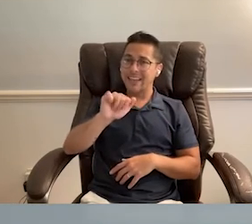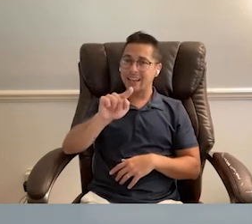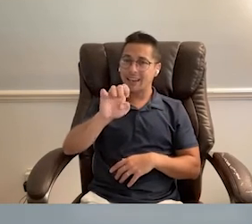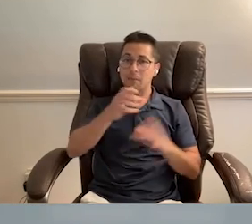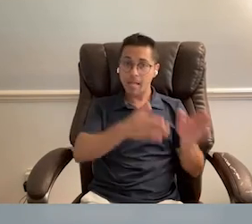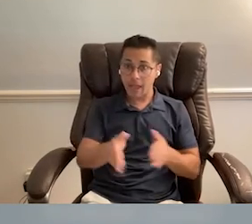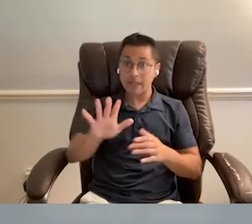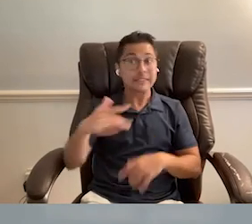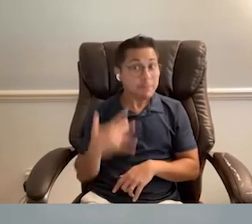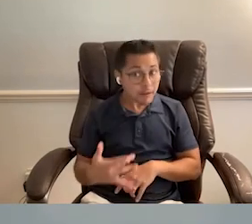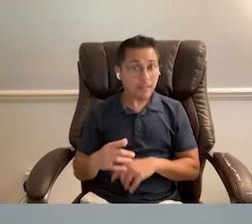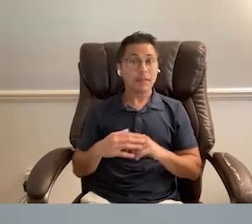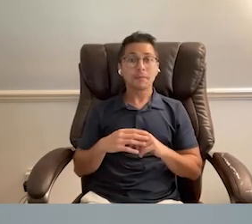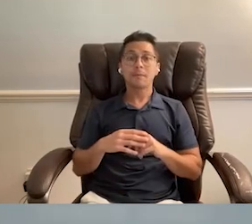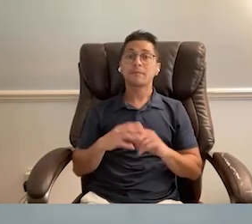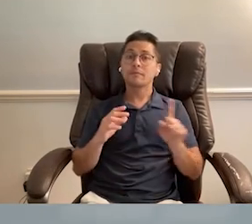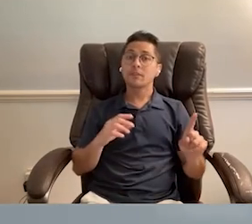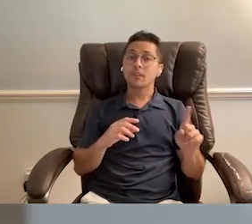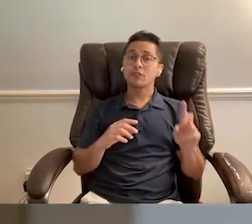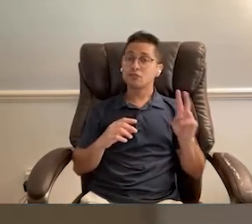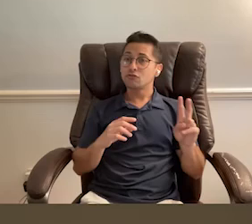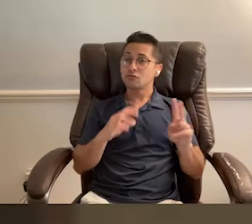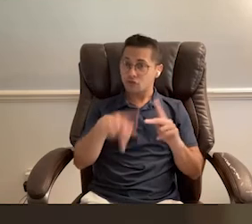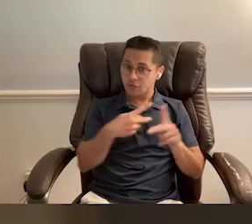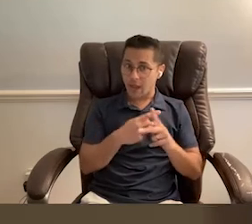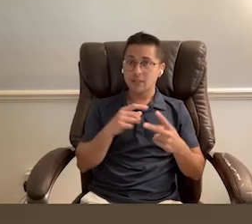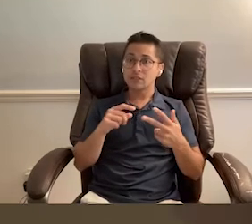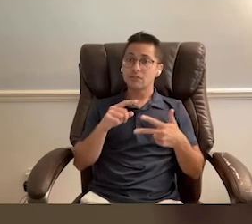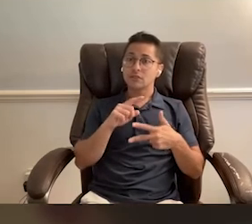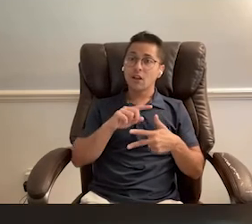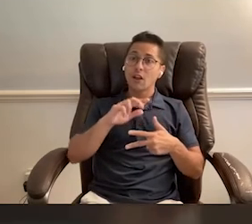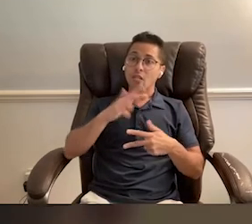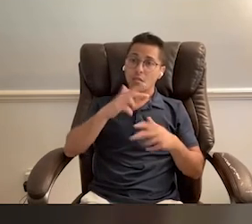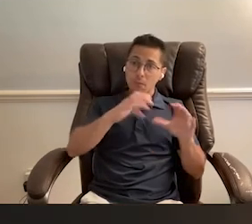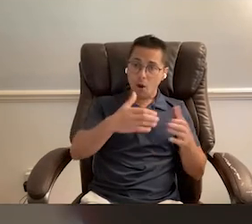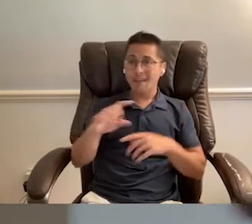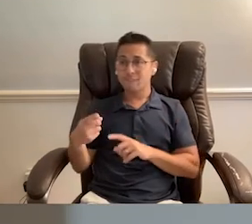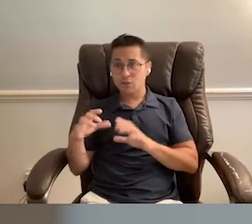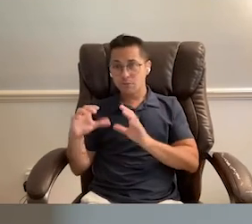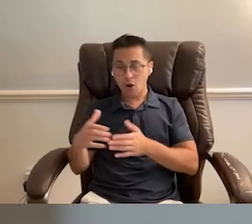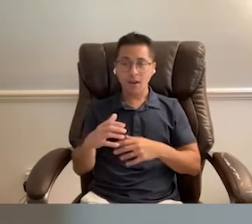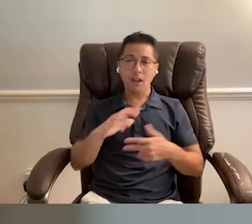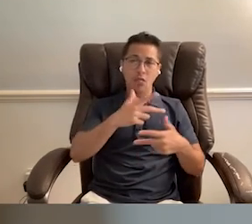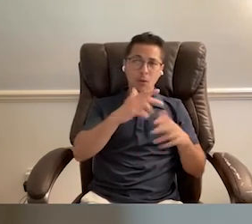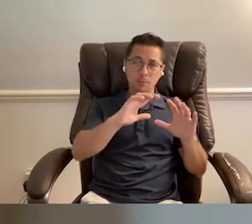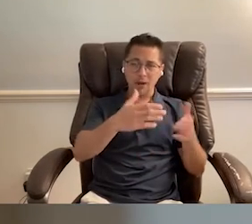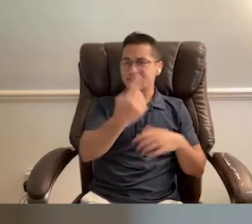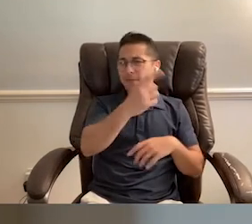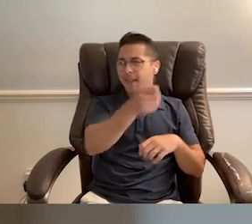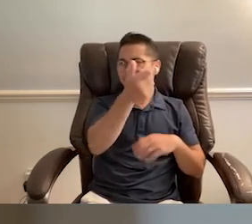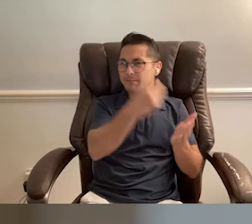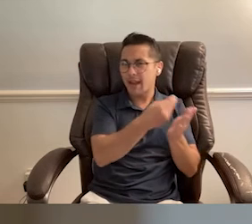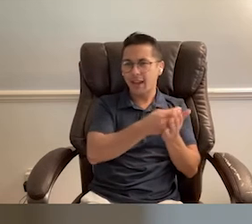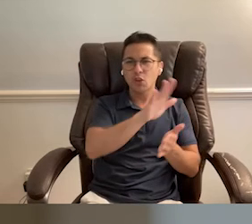2 different types of special needs trust, right? Third party, first party. Third party is somebody else's money. It's your life insurance